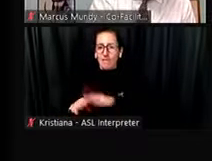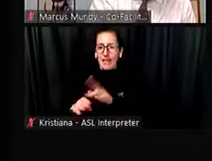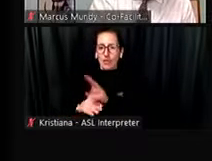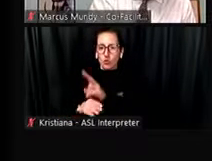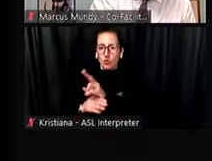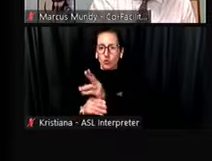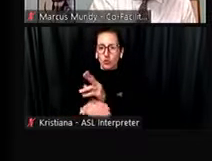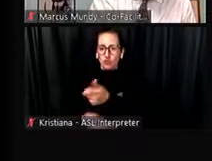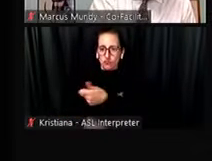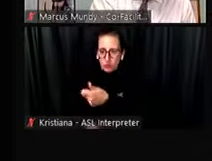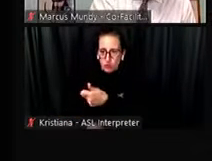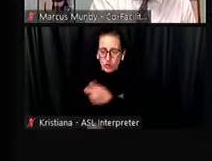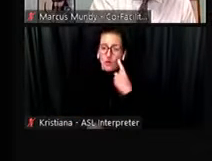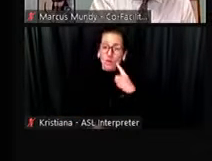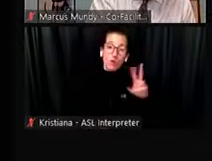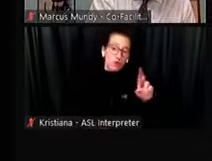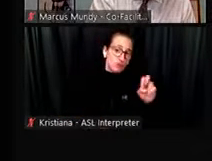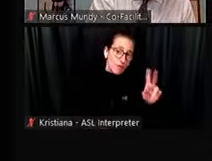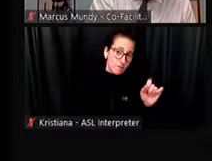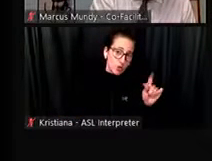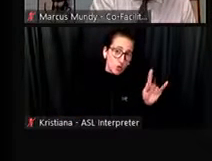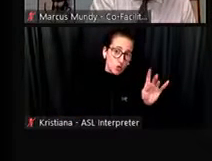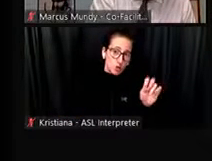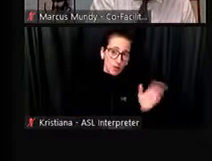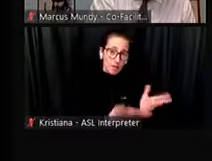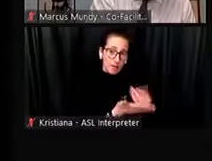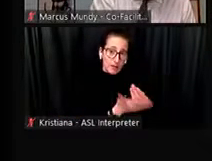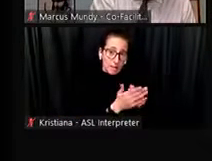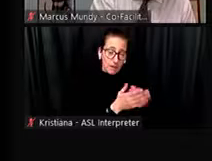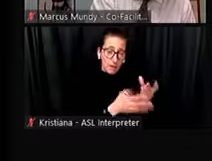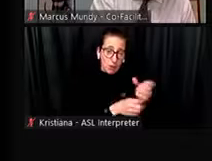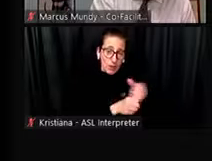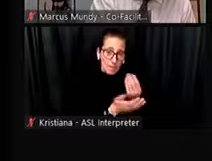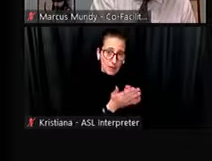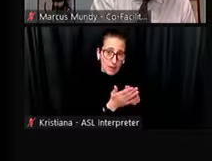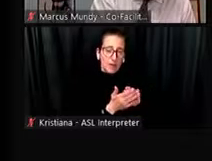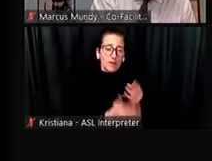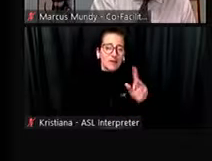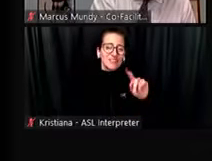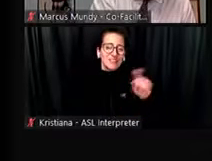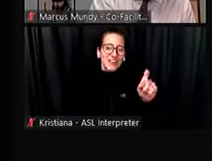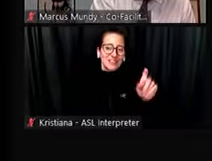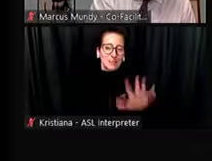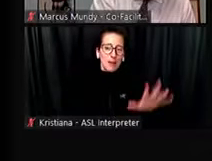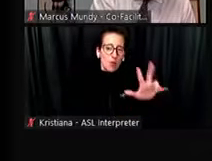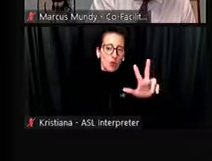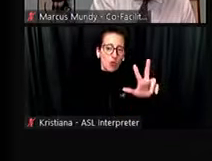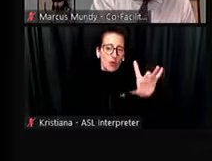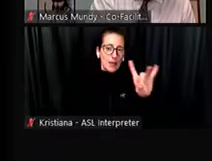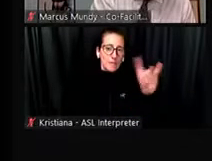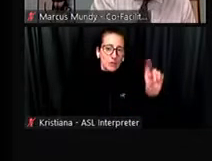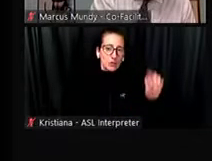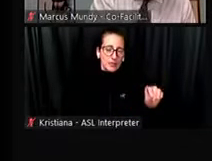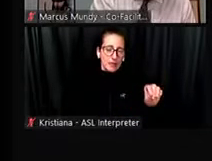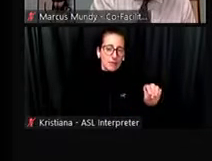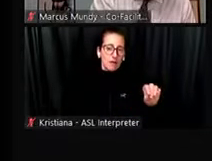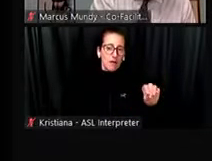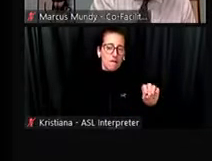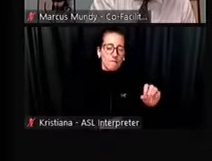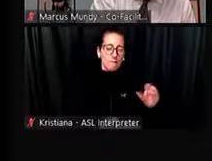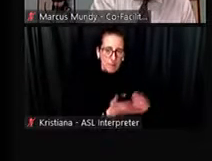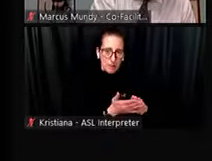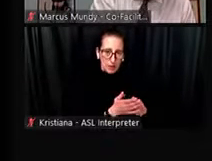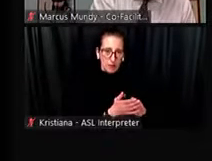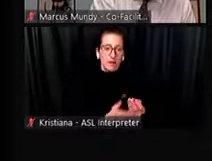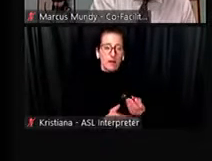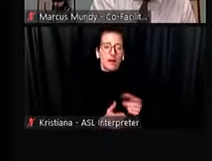For the revenue side, taxes is our 38% of our revenue. And then the second largest portion is the interfund